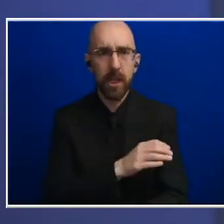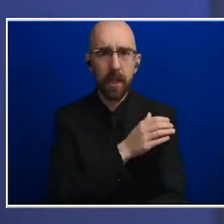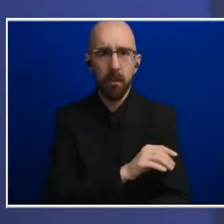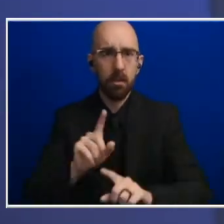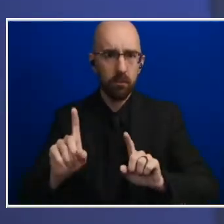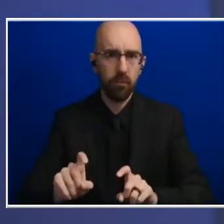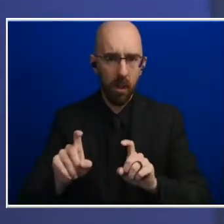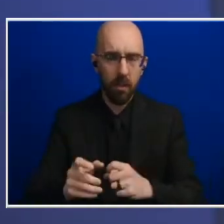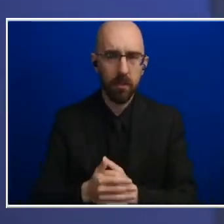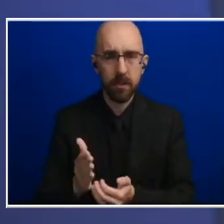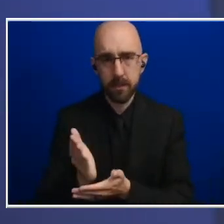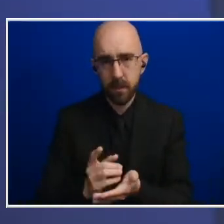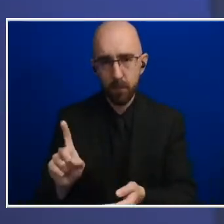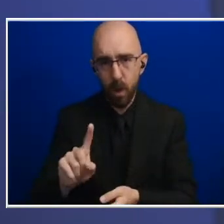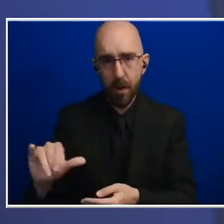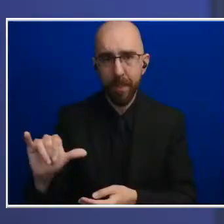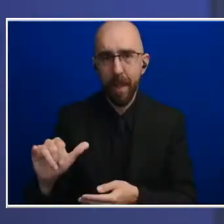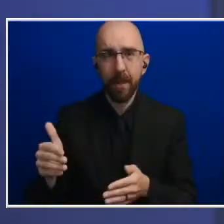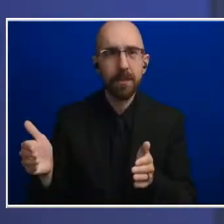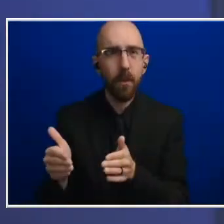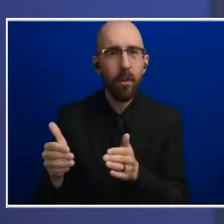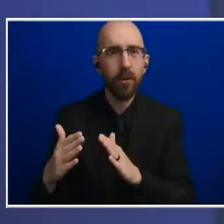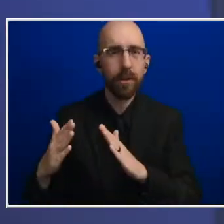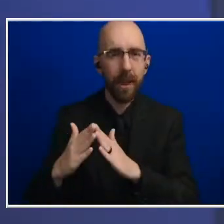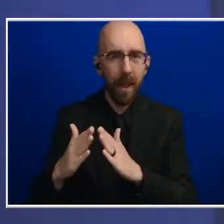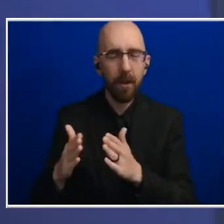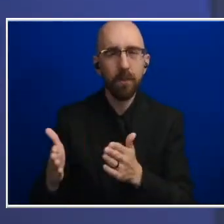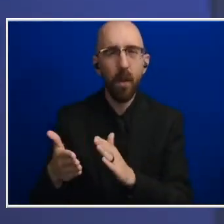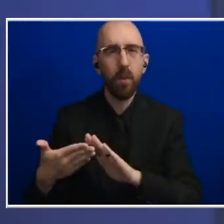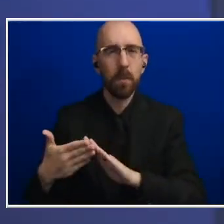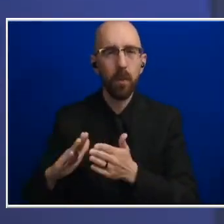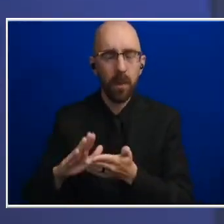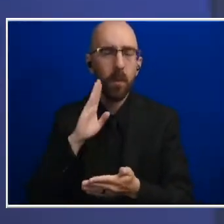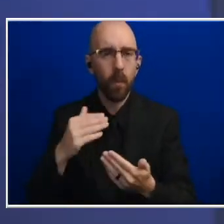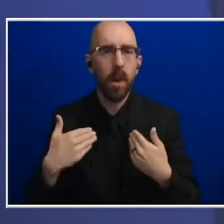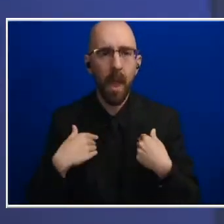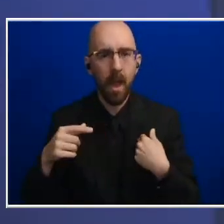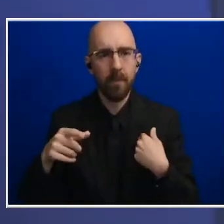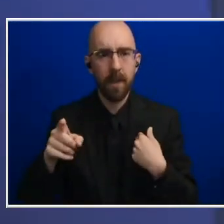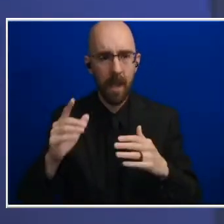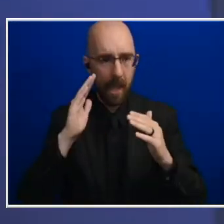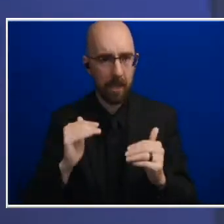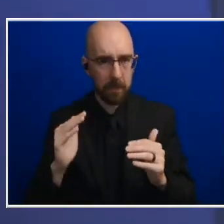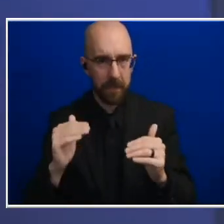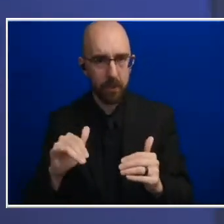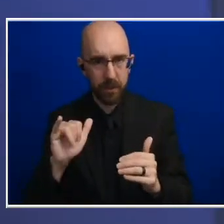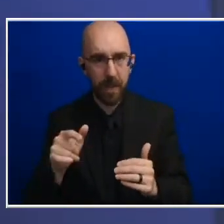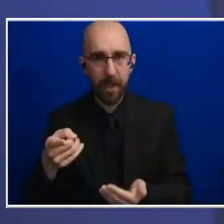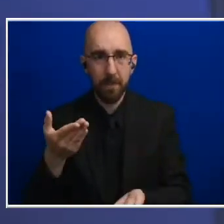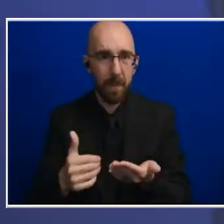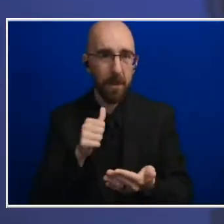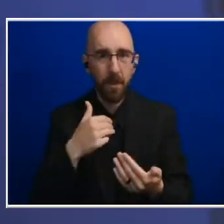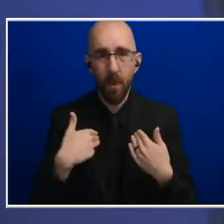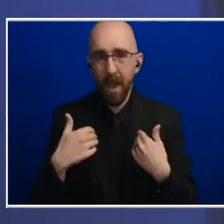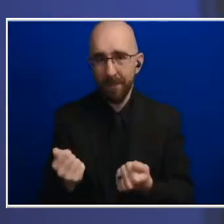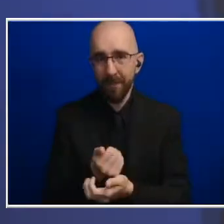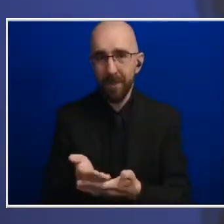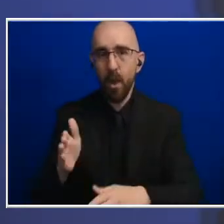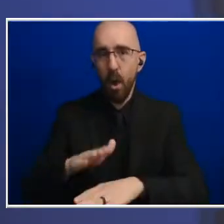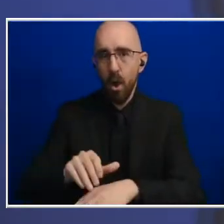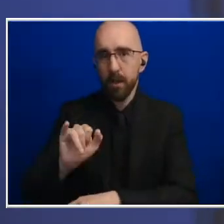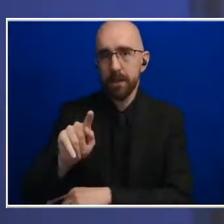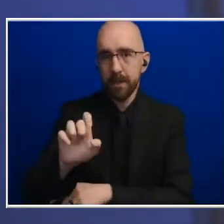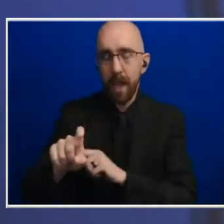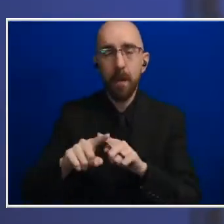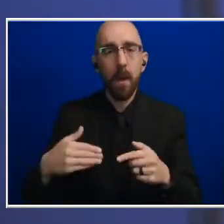like a smaller town or a smaller community would have the expectation that they might not have everything on site, but they would have a network of people they